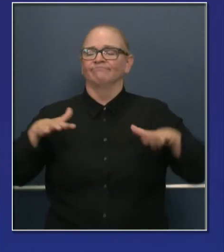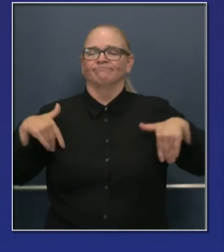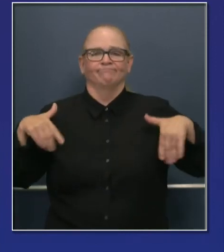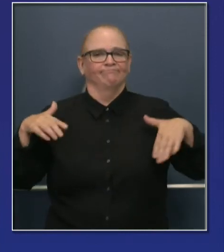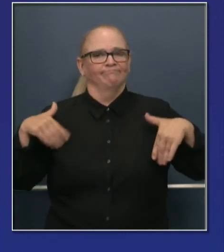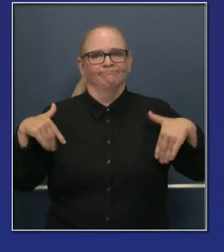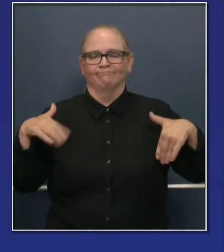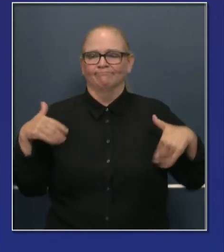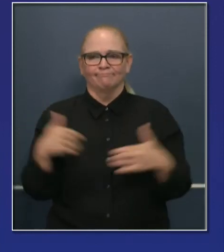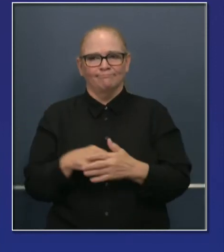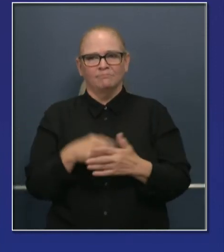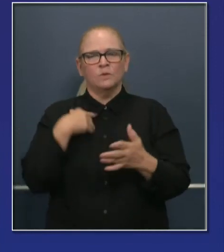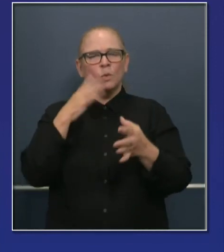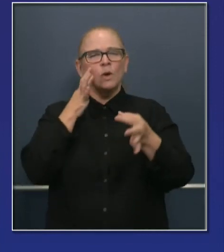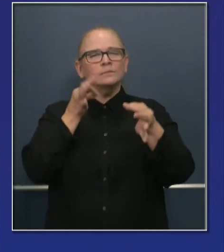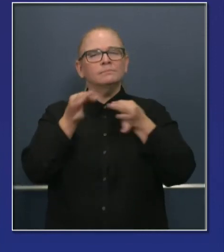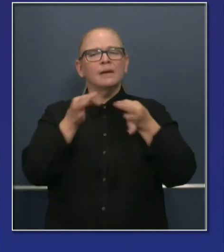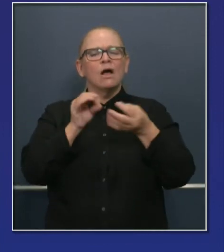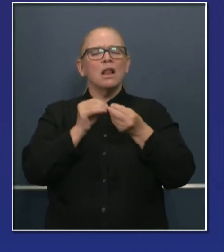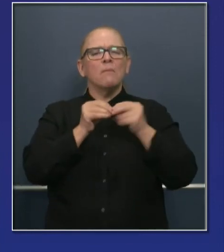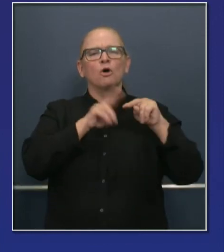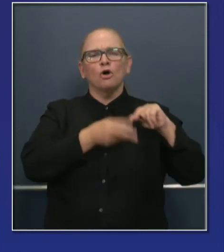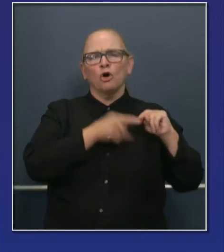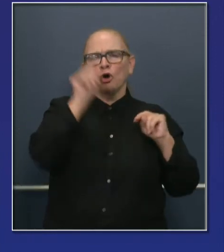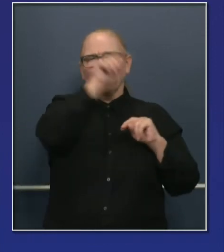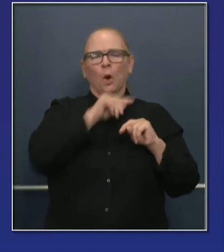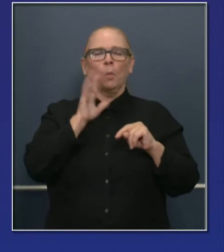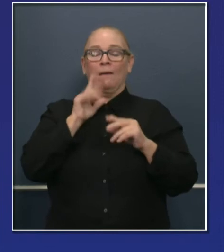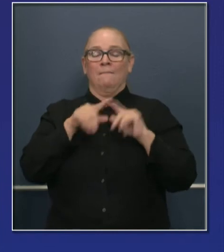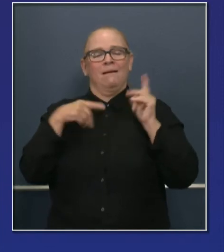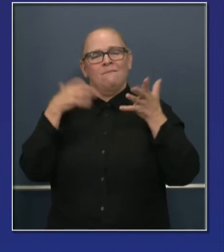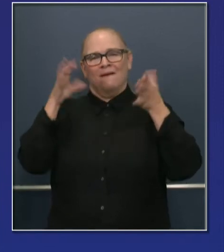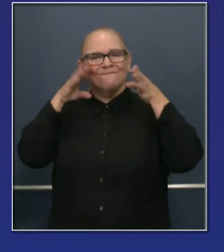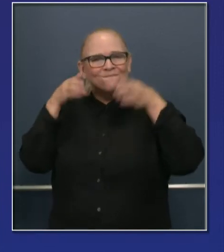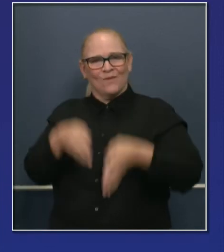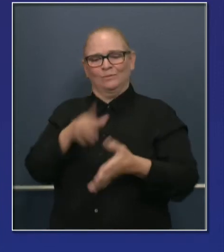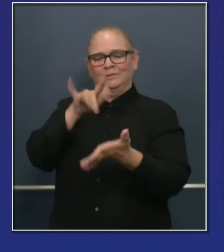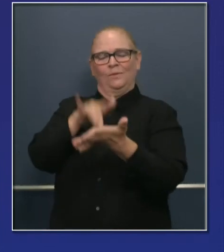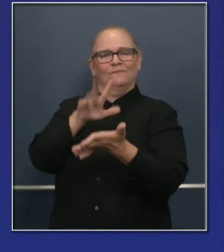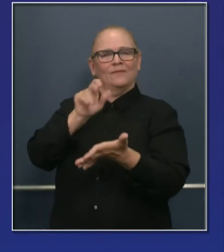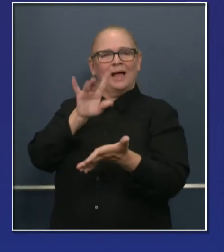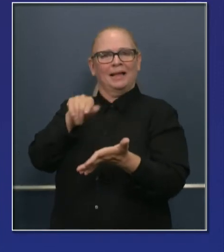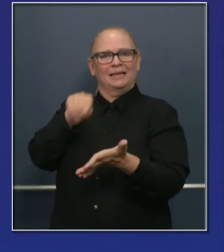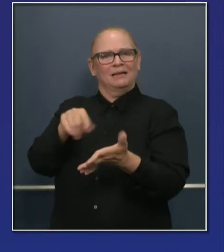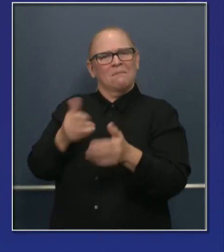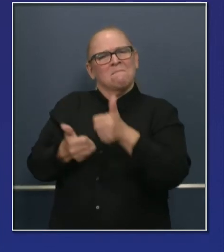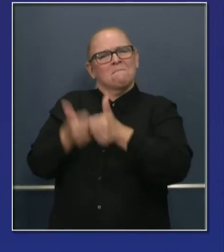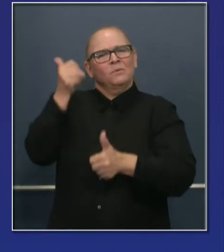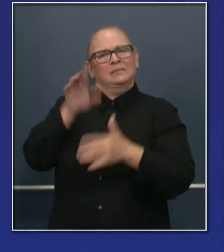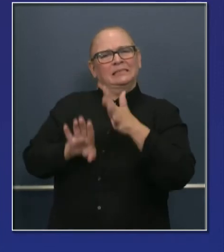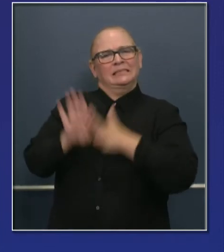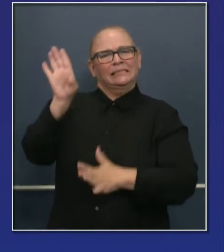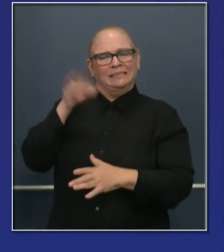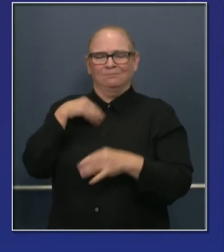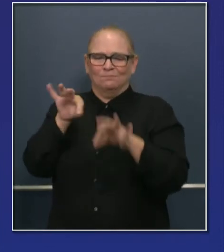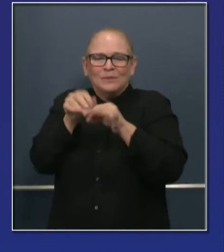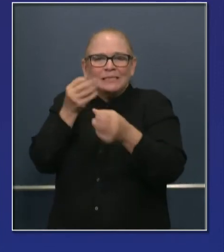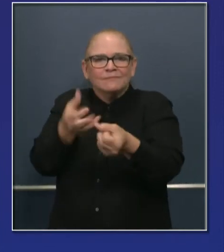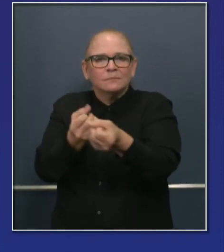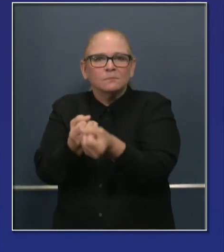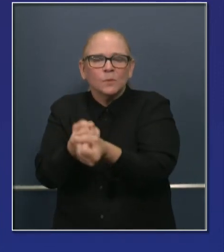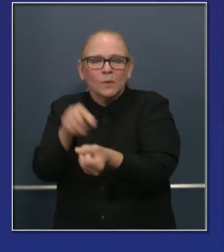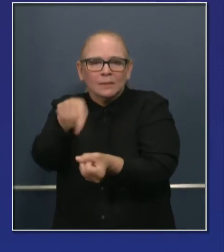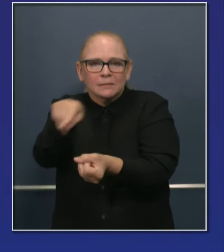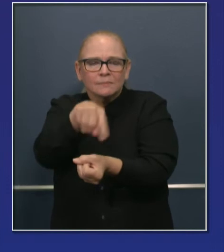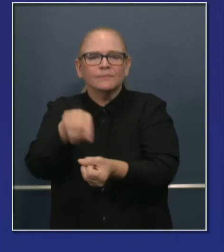modest declines in Southern California. The Central Valley, again, reinforced by this slide, reinforced by our presentation